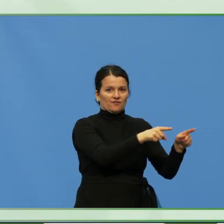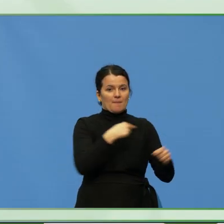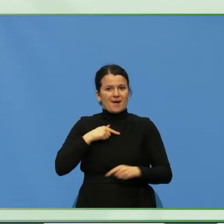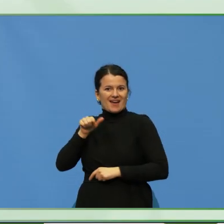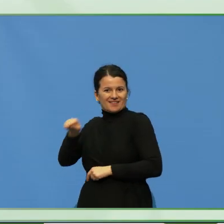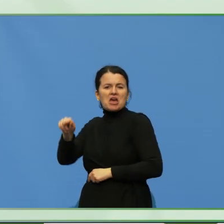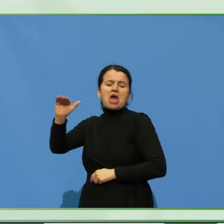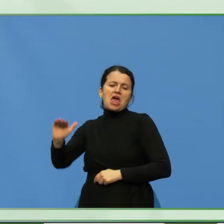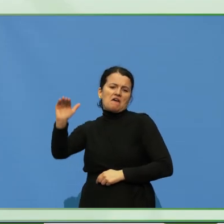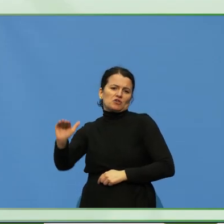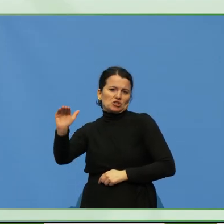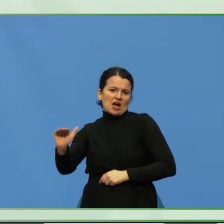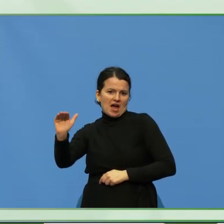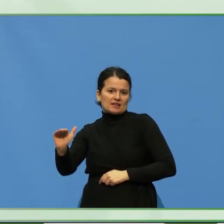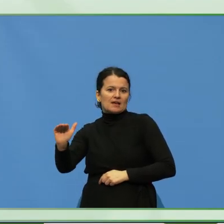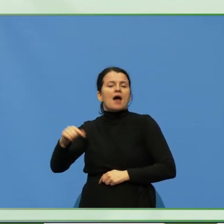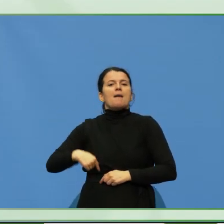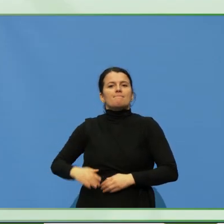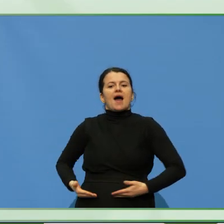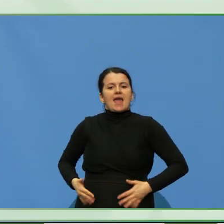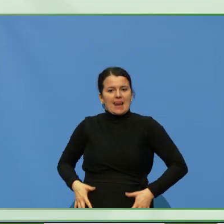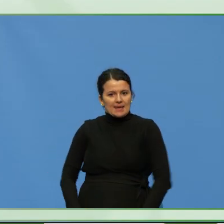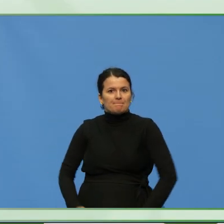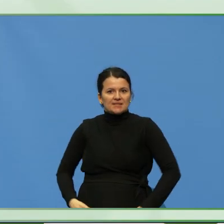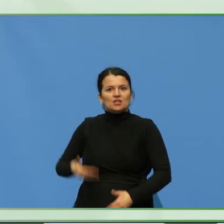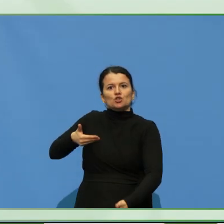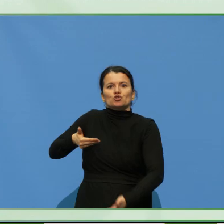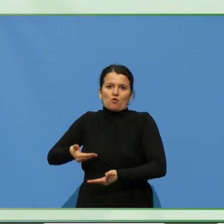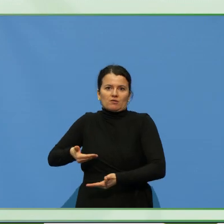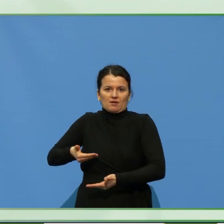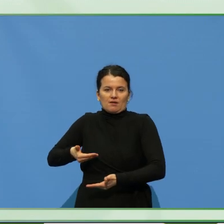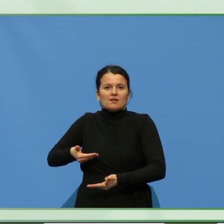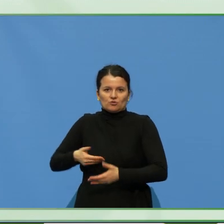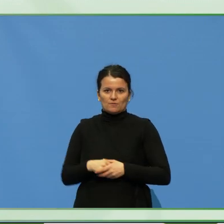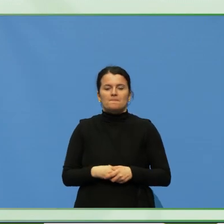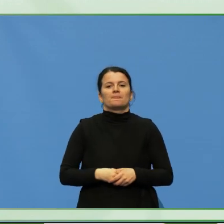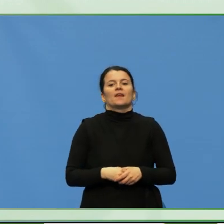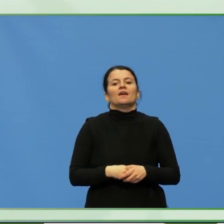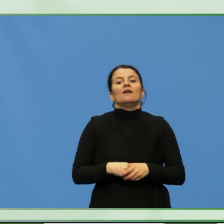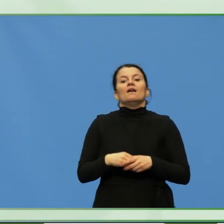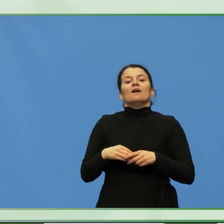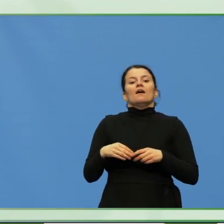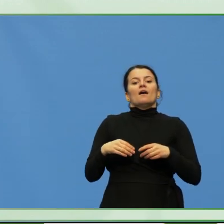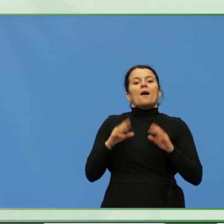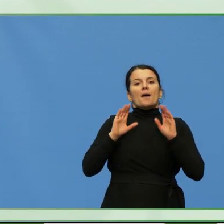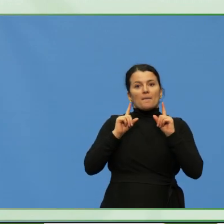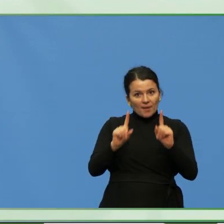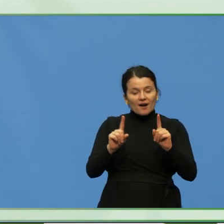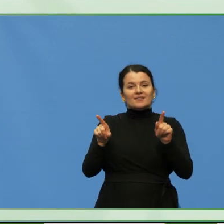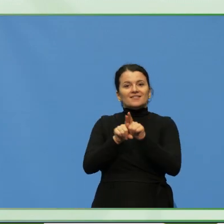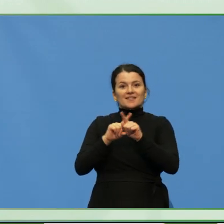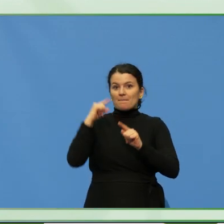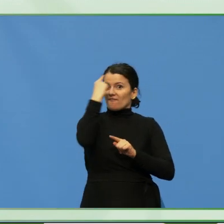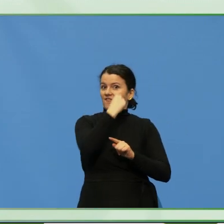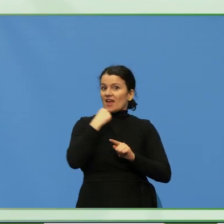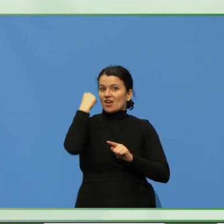are shortened. But particularly for image generation, what is specifically important is the facial characteristics. So I